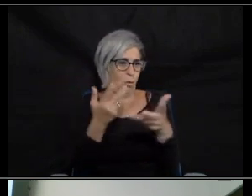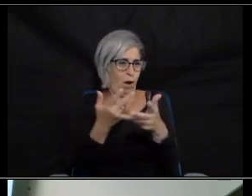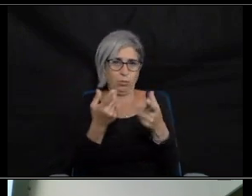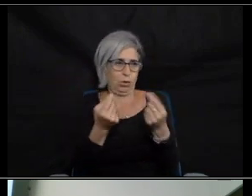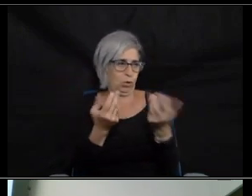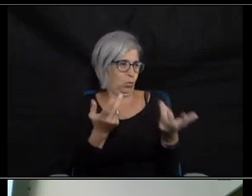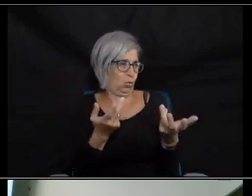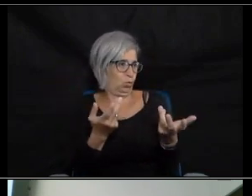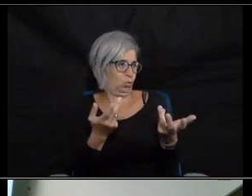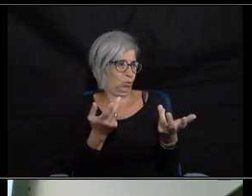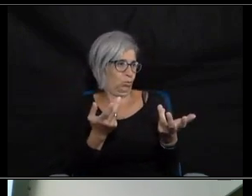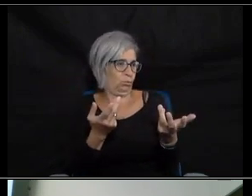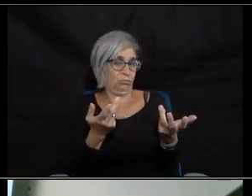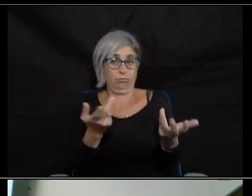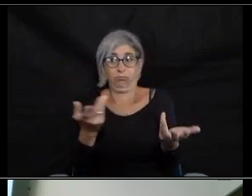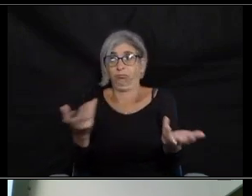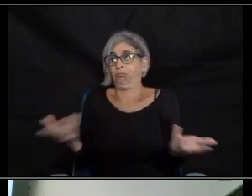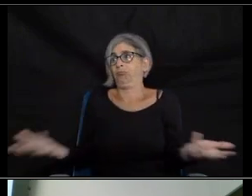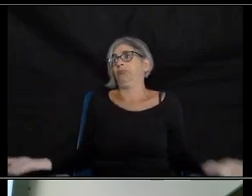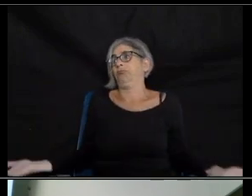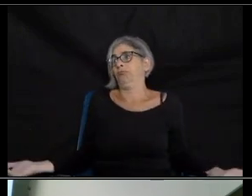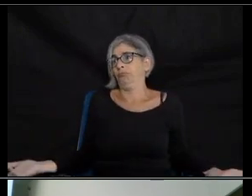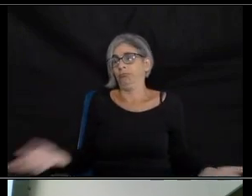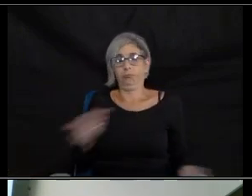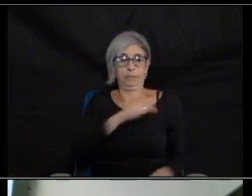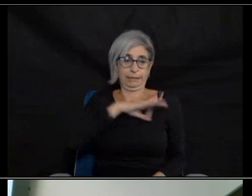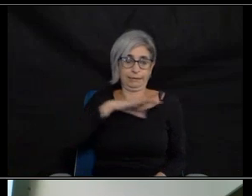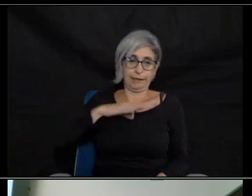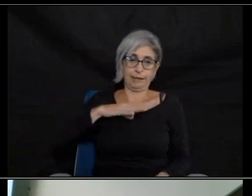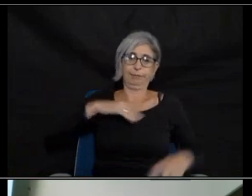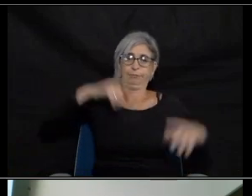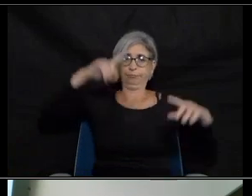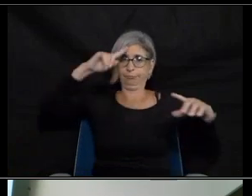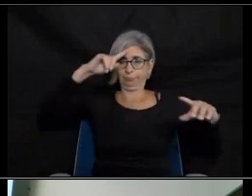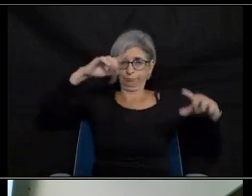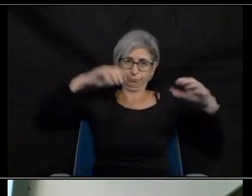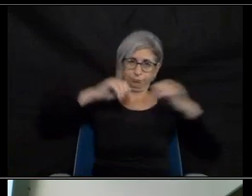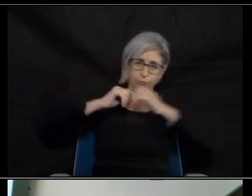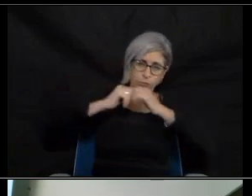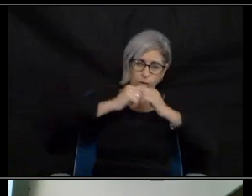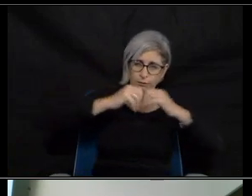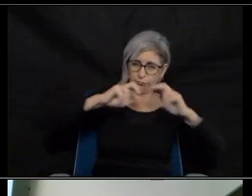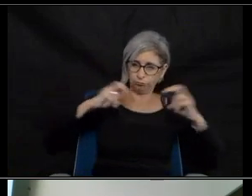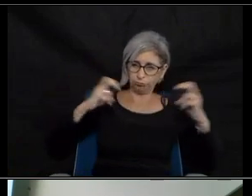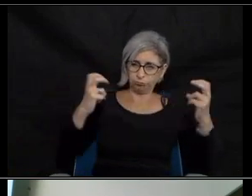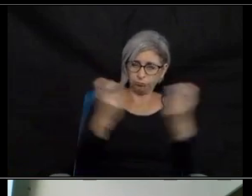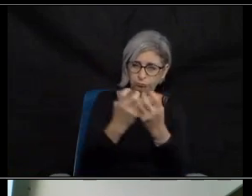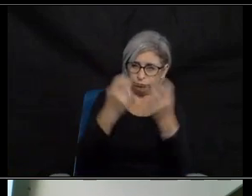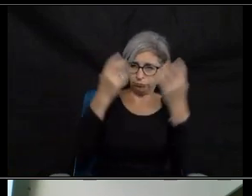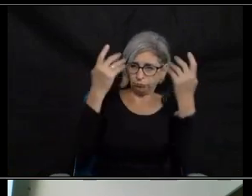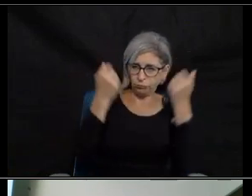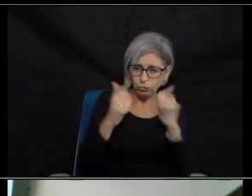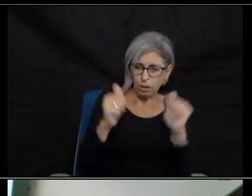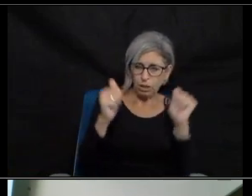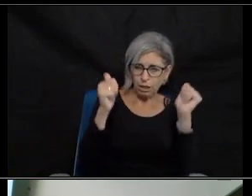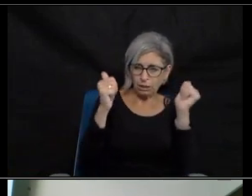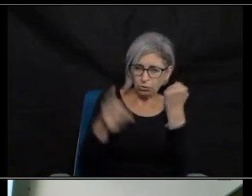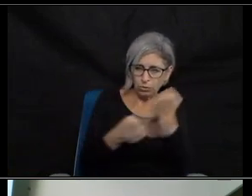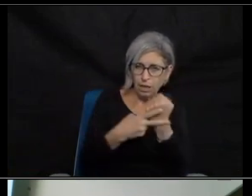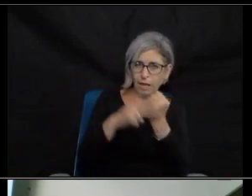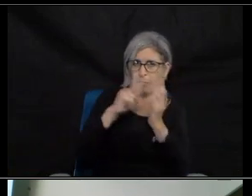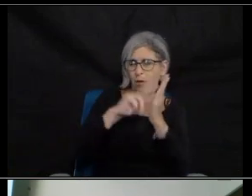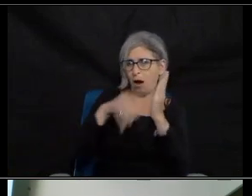So at that point, I got together with my staff and we brainstormed. Under the auspices of trying to save this